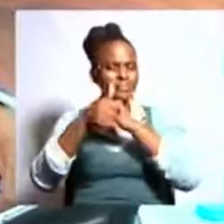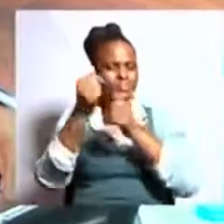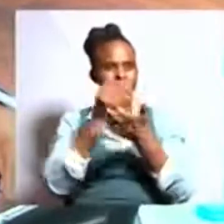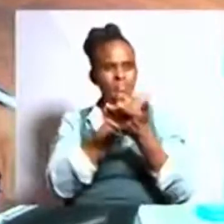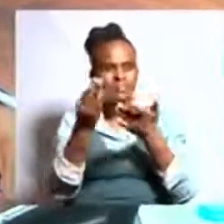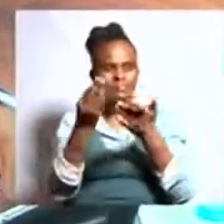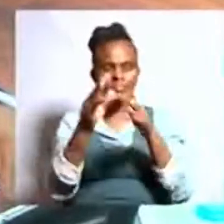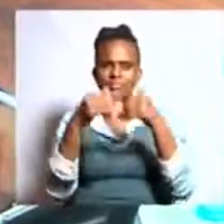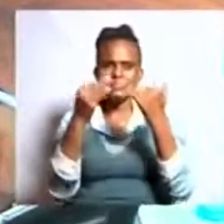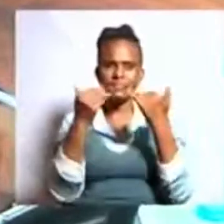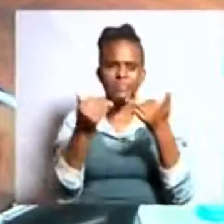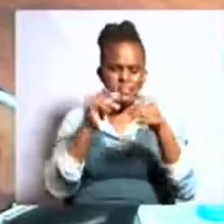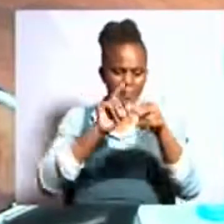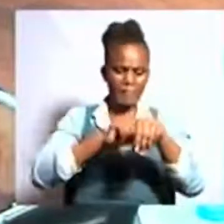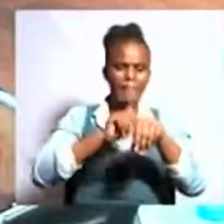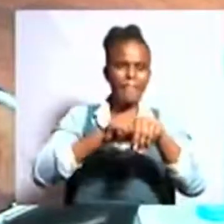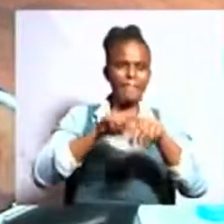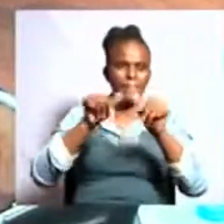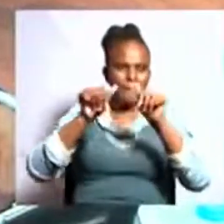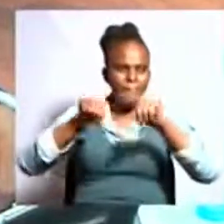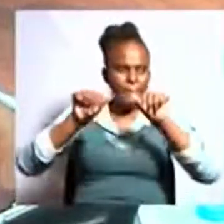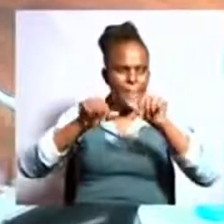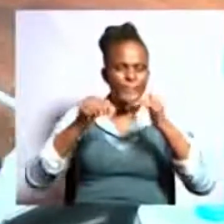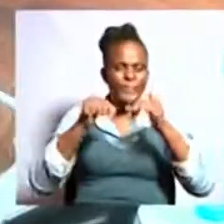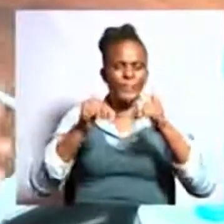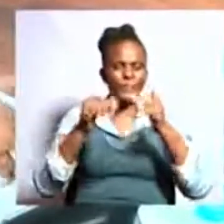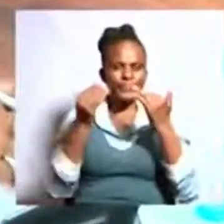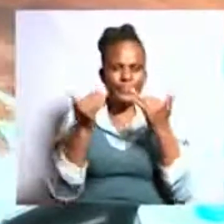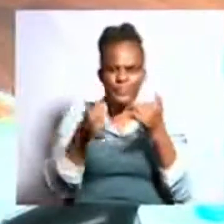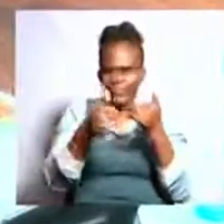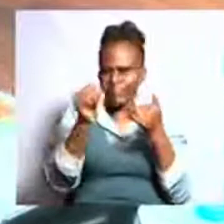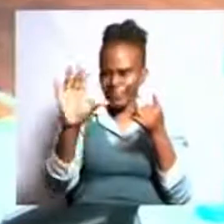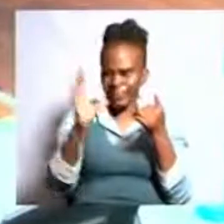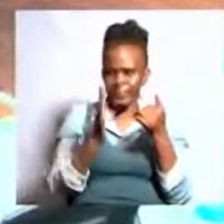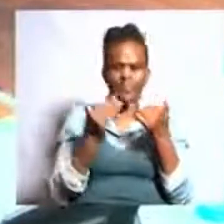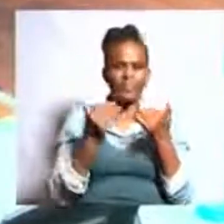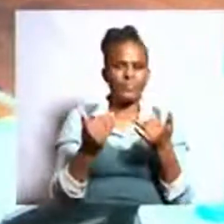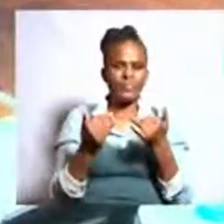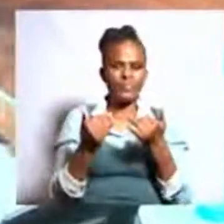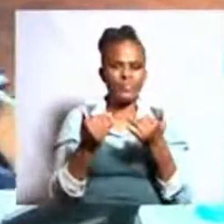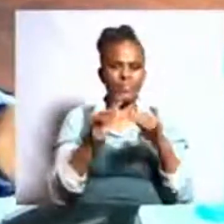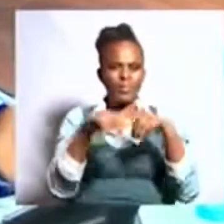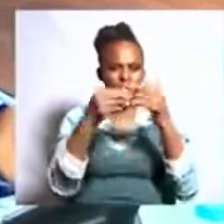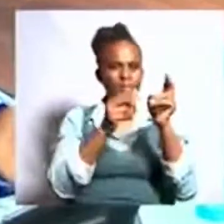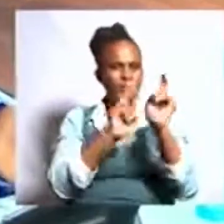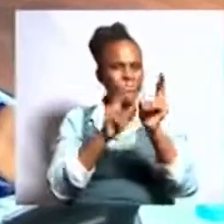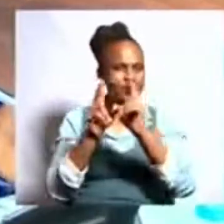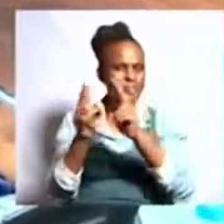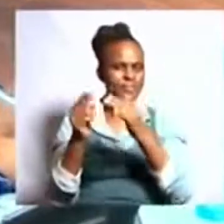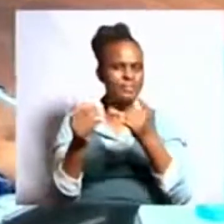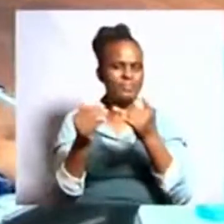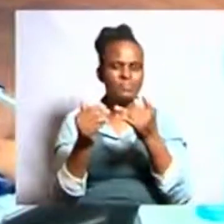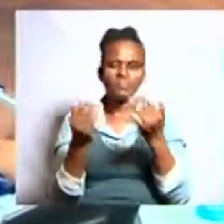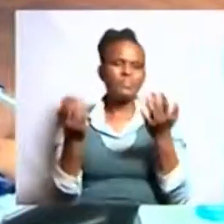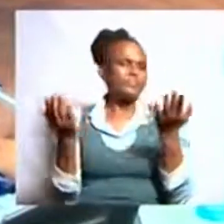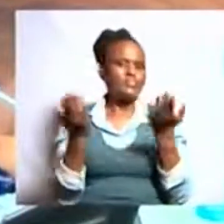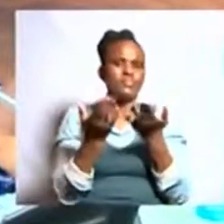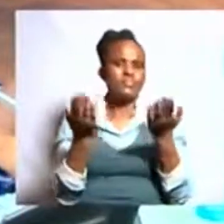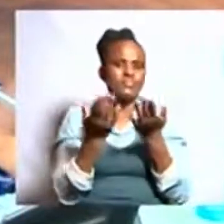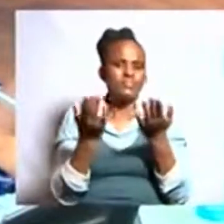to provide at the time of the audit, now you are coming to provide answers. There's no way